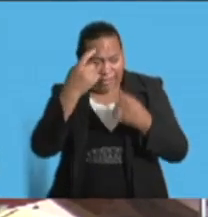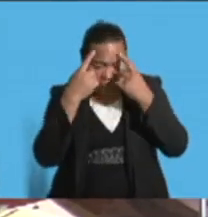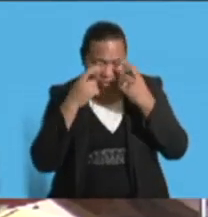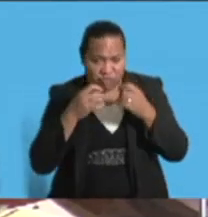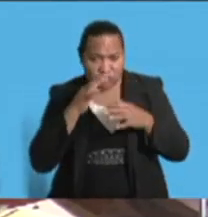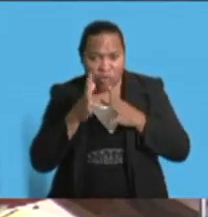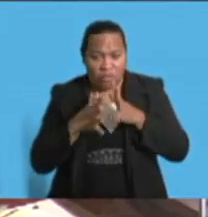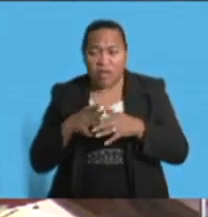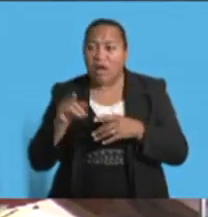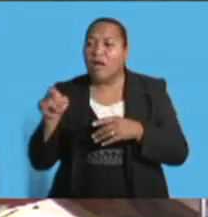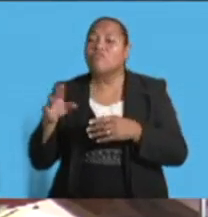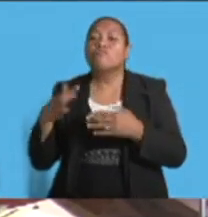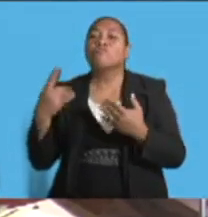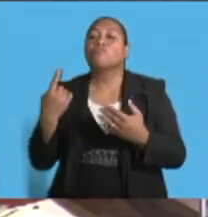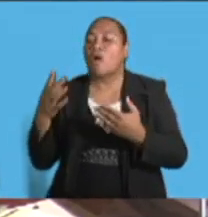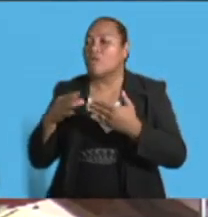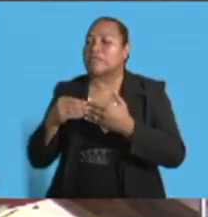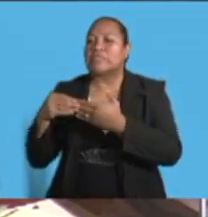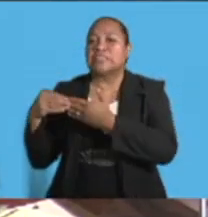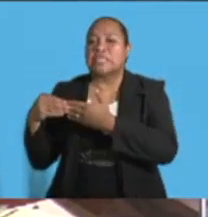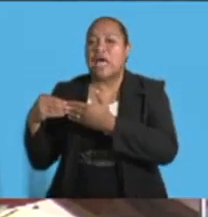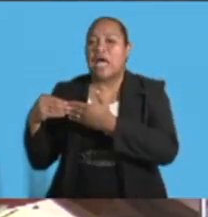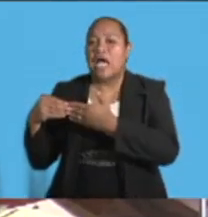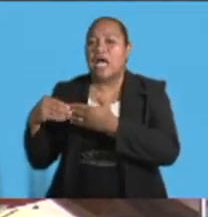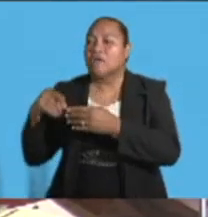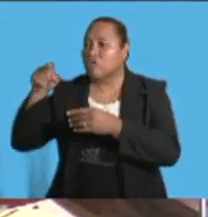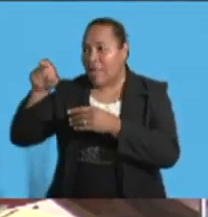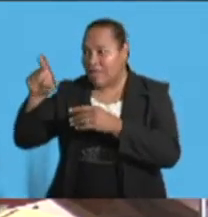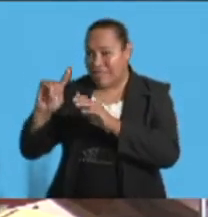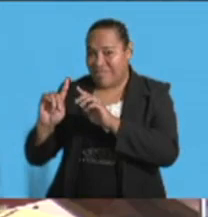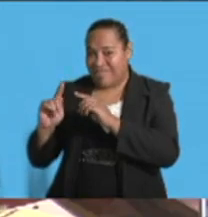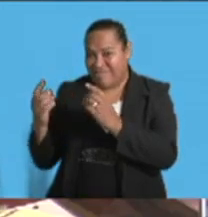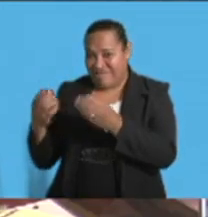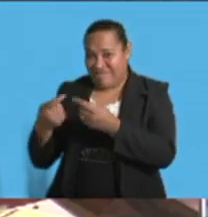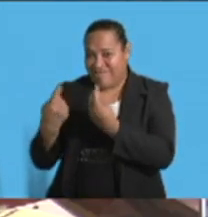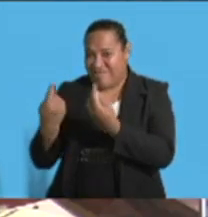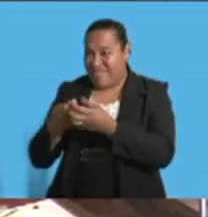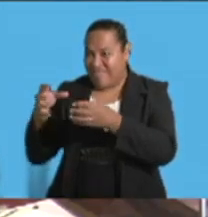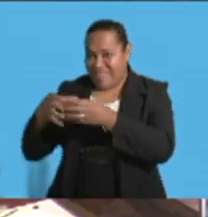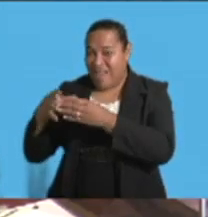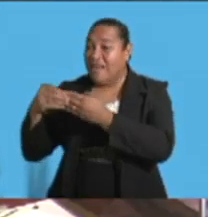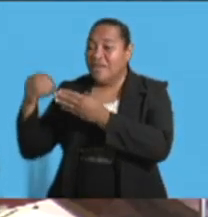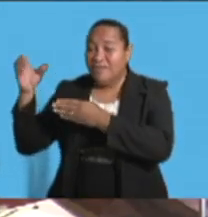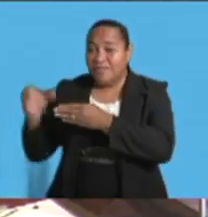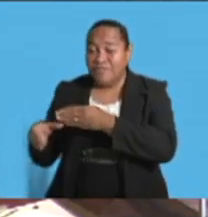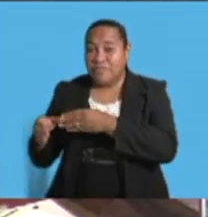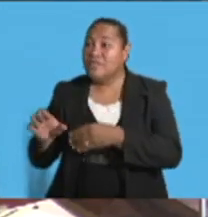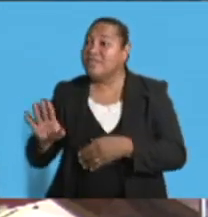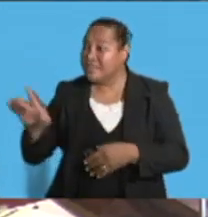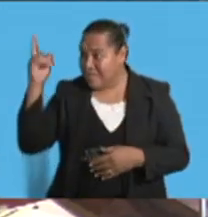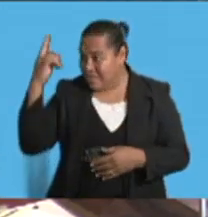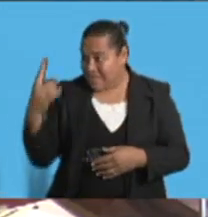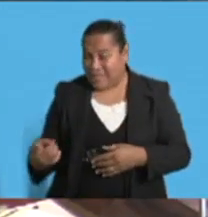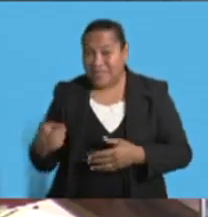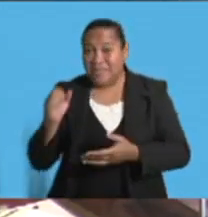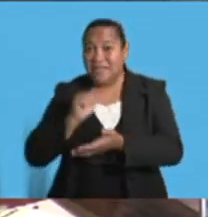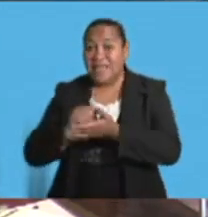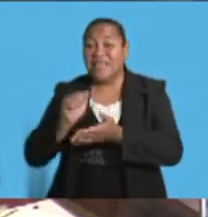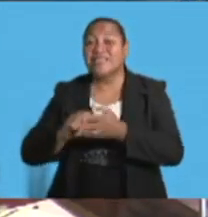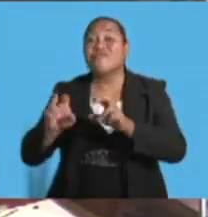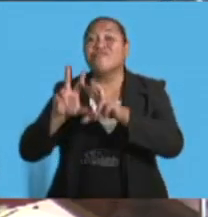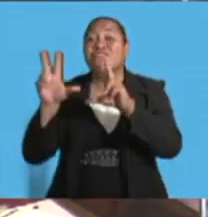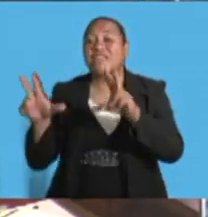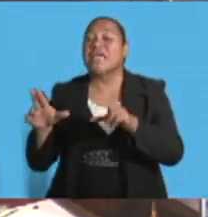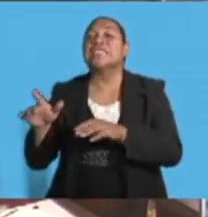the leader from outside or the non-traveling coach of this team who himself sold his land on one Wallywood to a